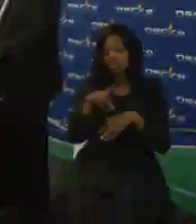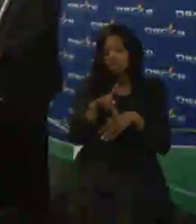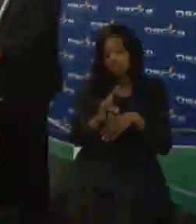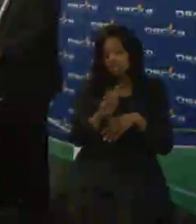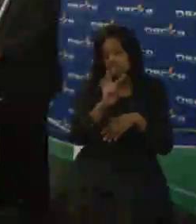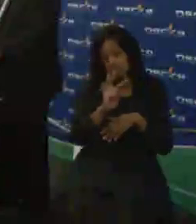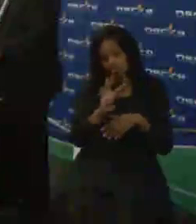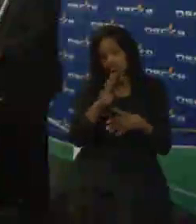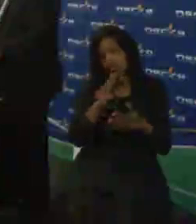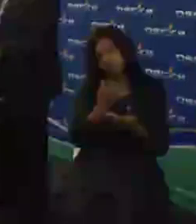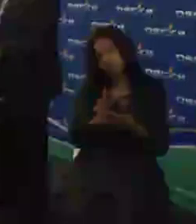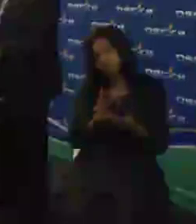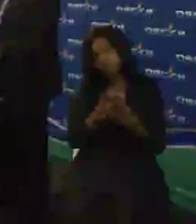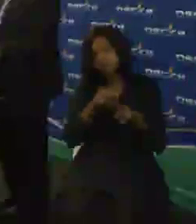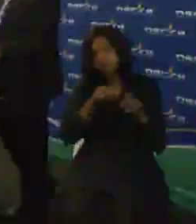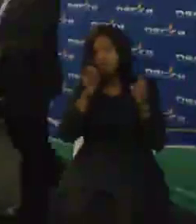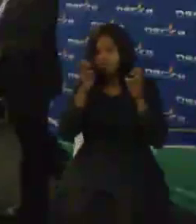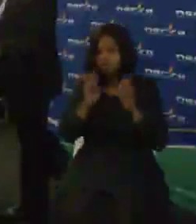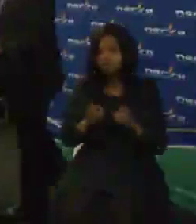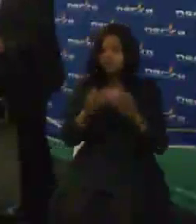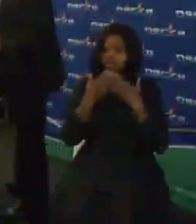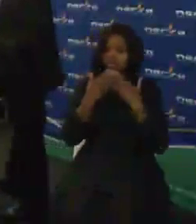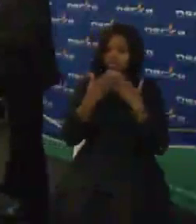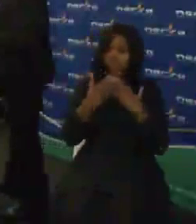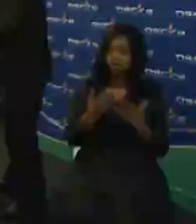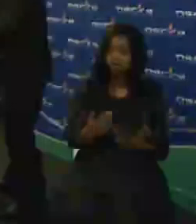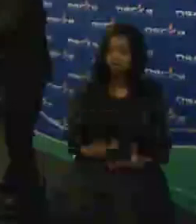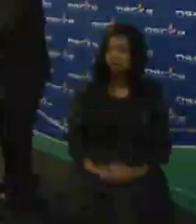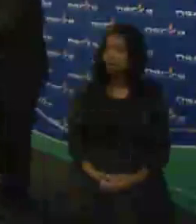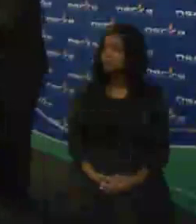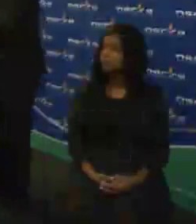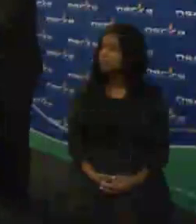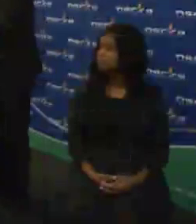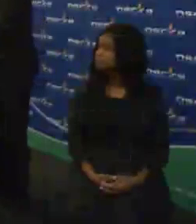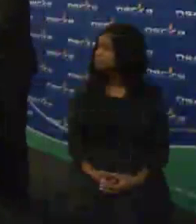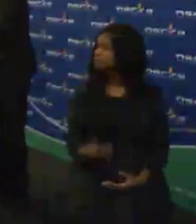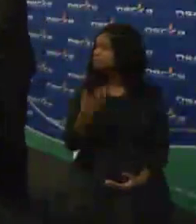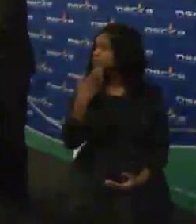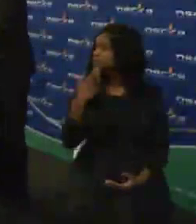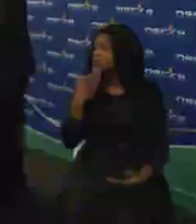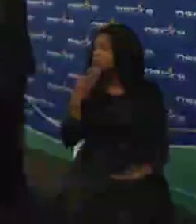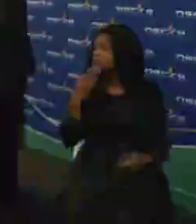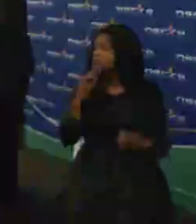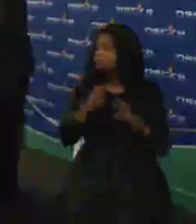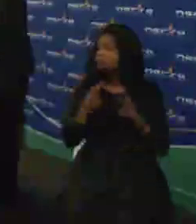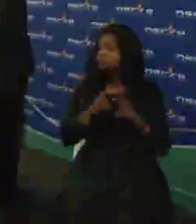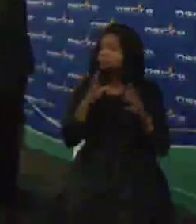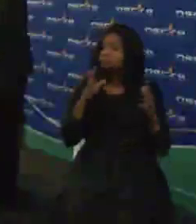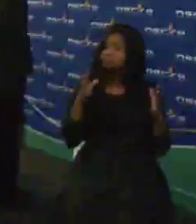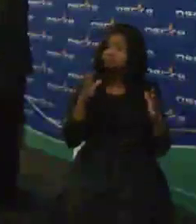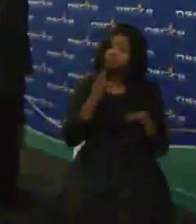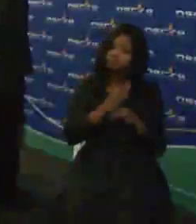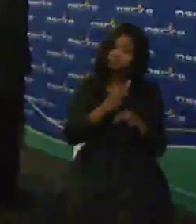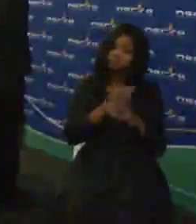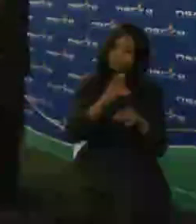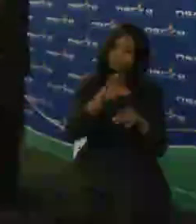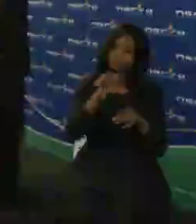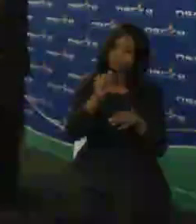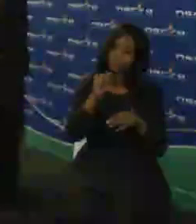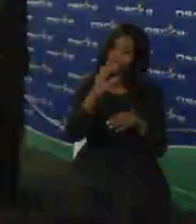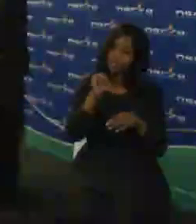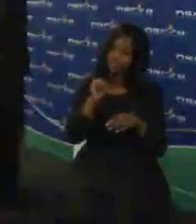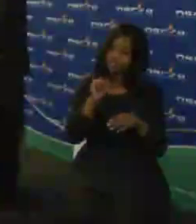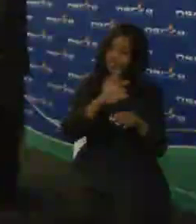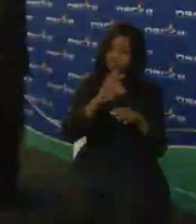MYPD4 application from Eskom. Thank you. Thank you very much, Mr. Kassim. We don't have any